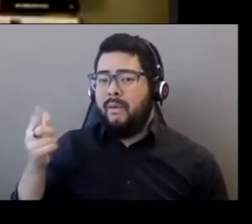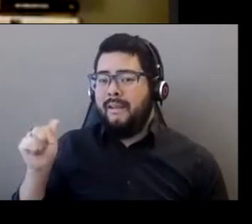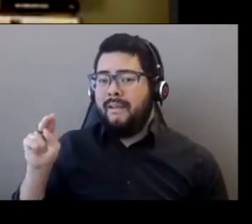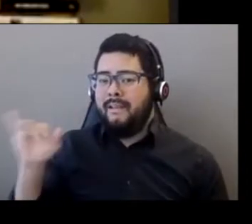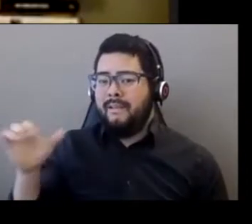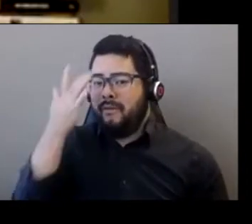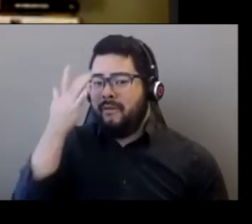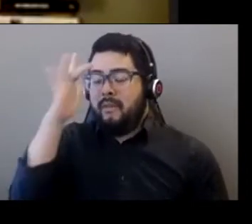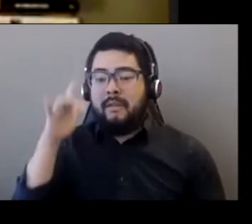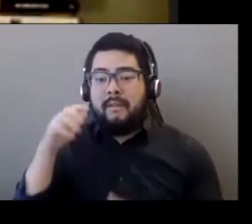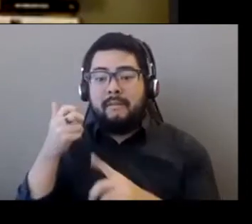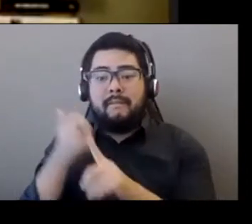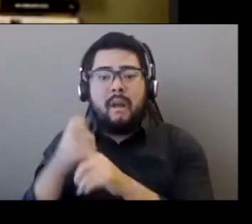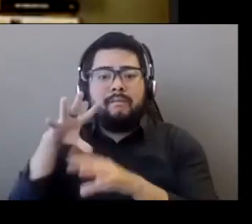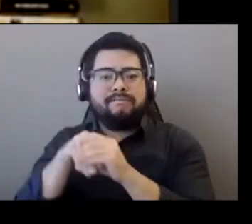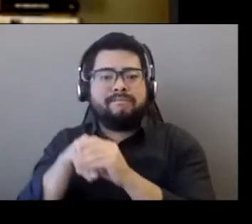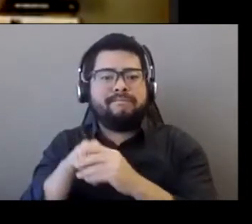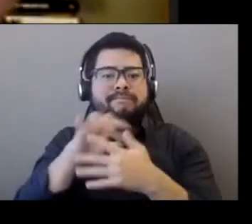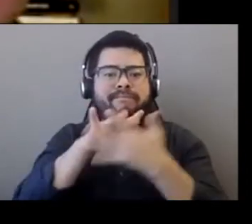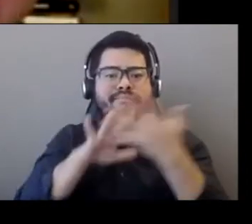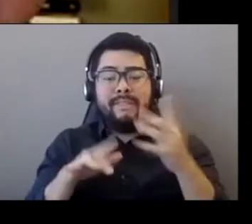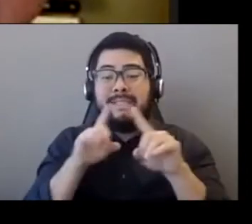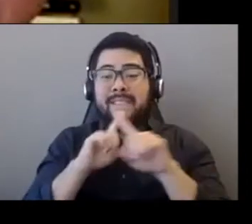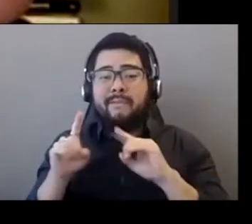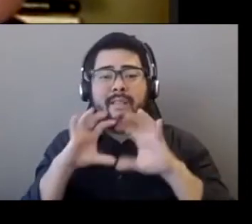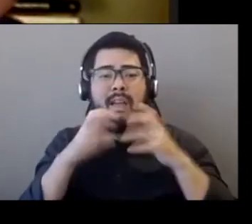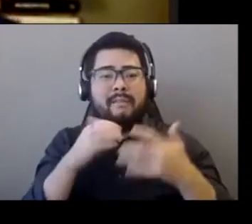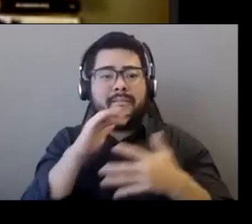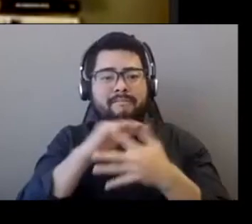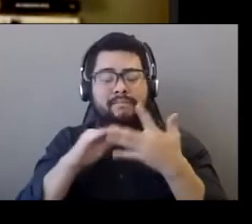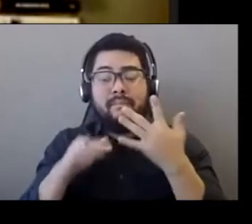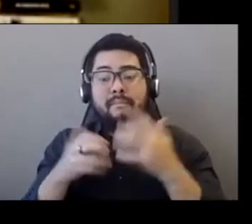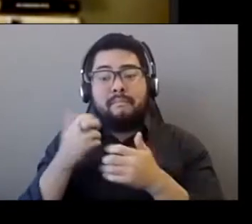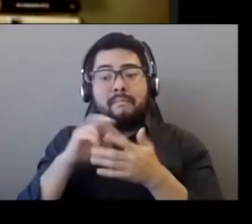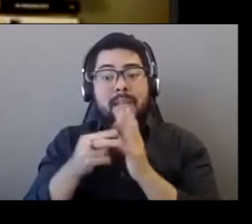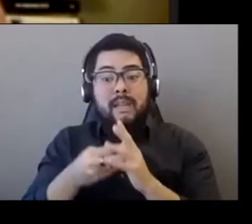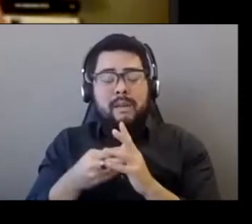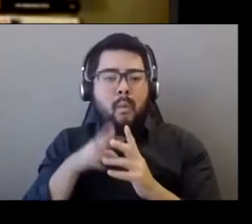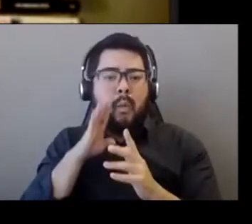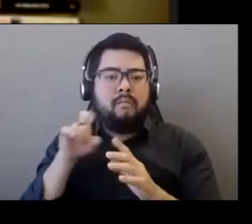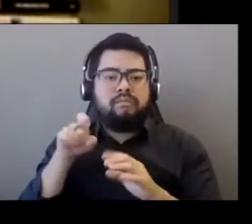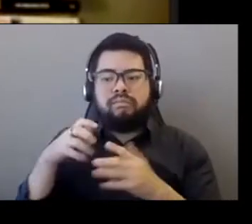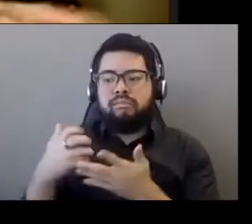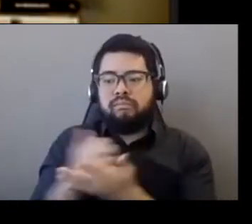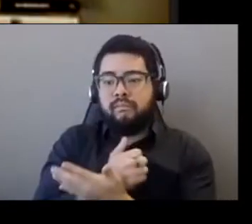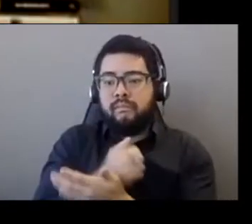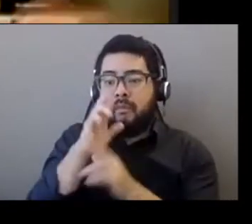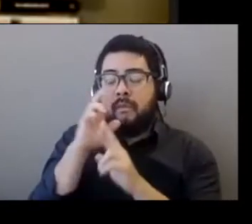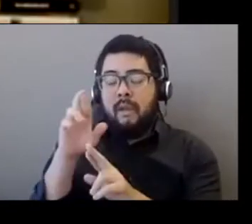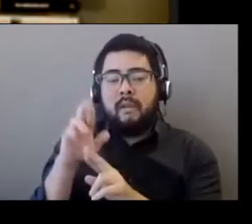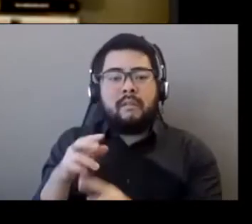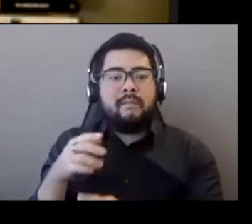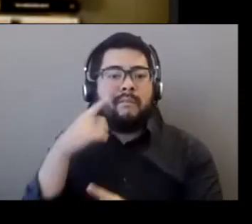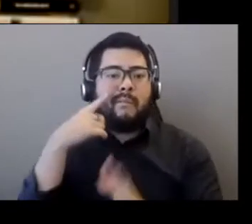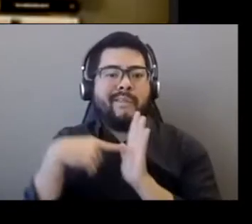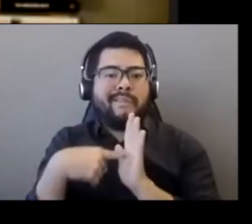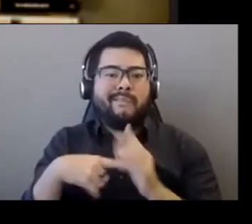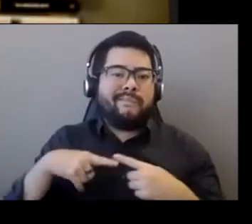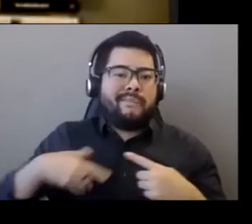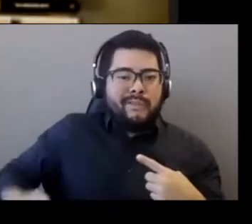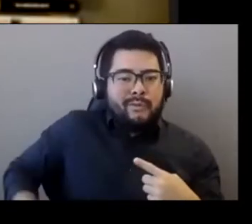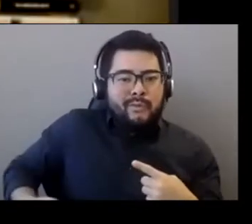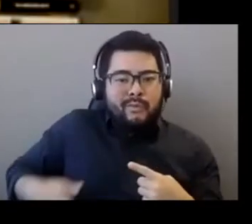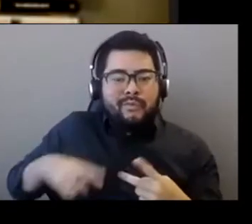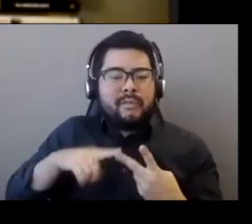different classes and they have to earn the respect of their classes, whether it's through, as I said, the intuition, the intellectual,